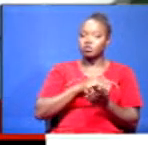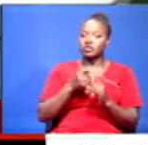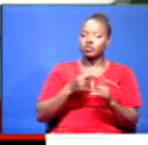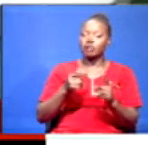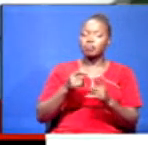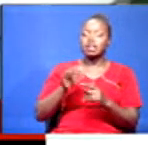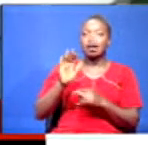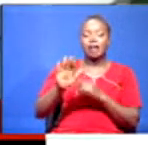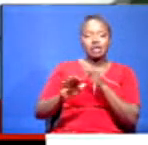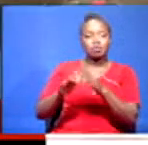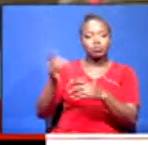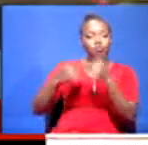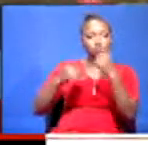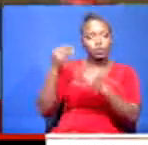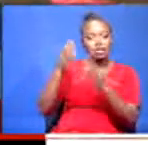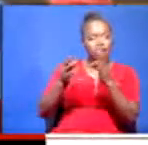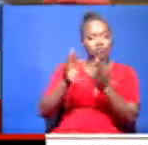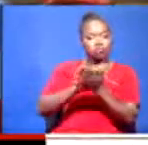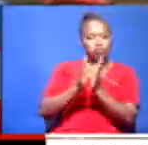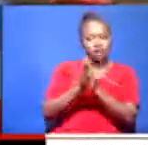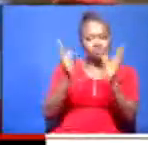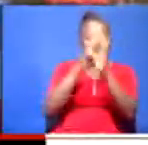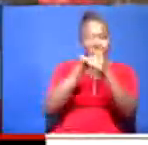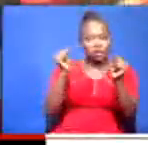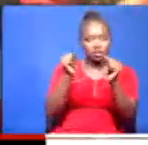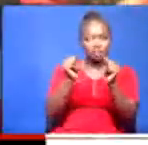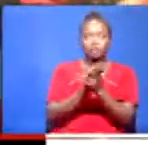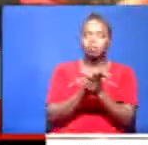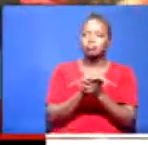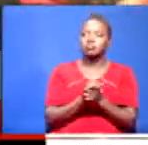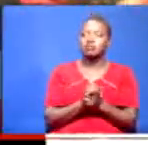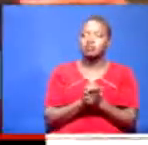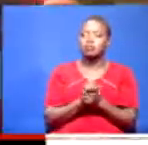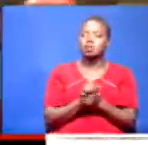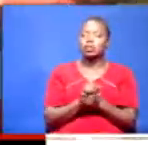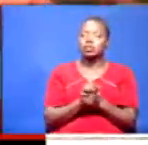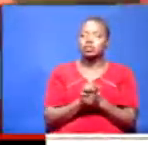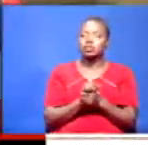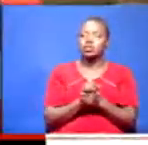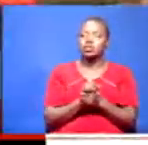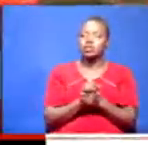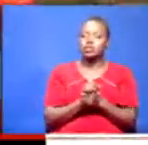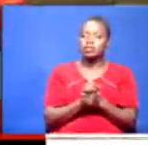the presidential election. Gishuki Washira reports.